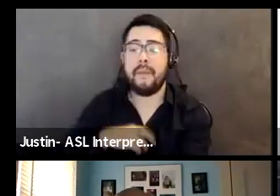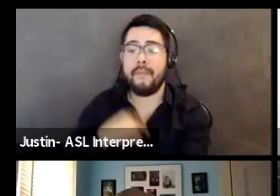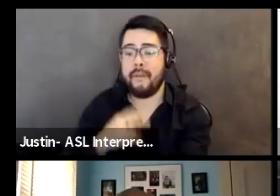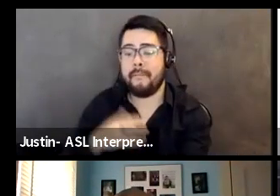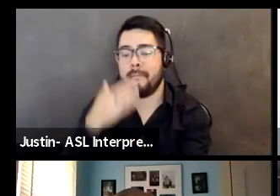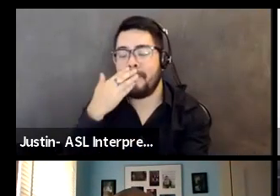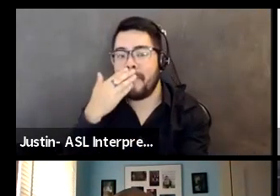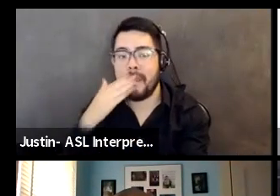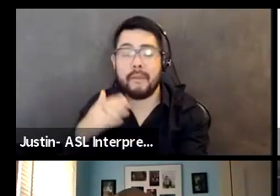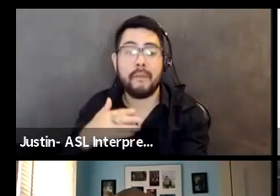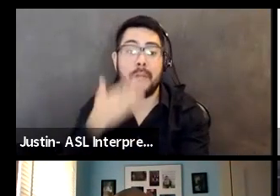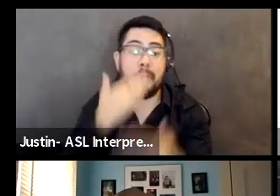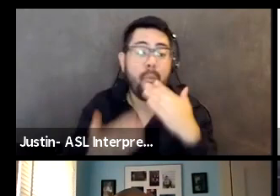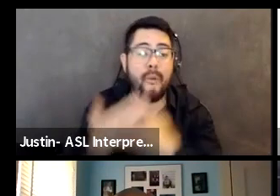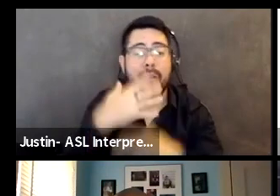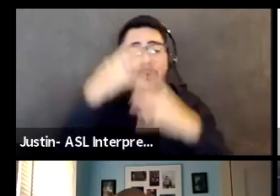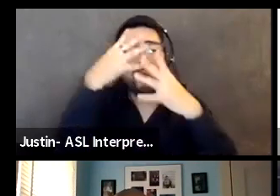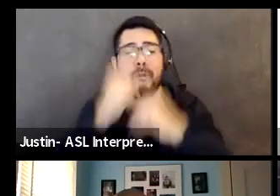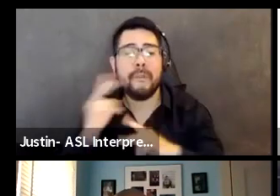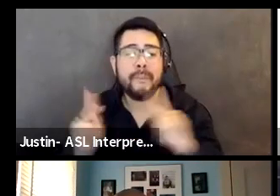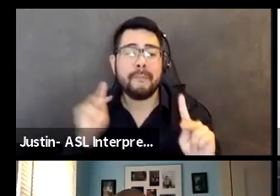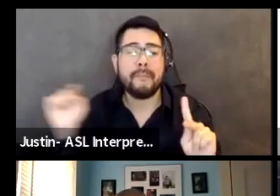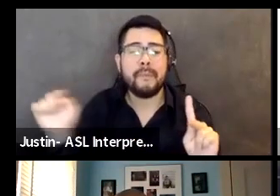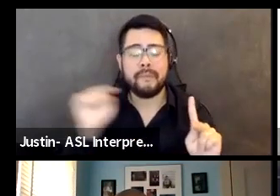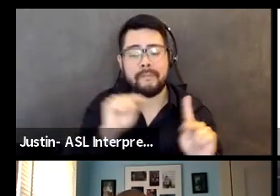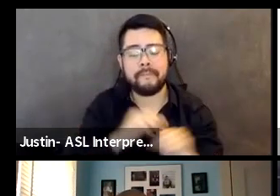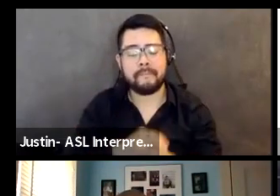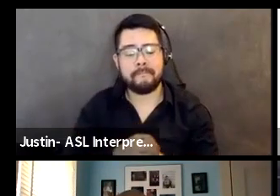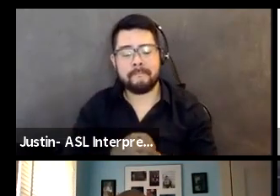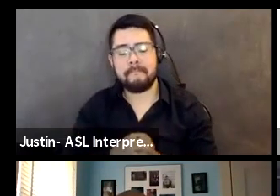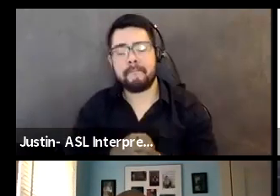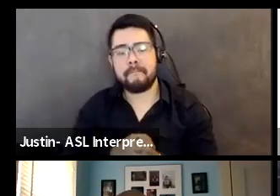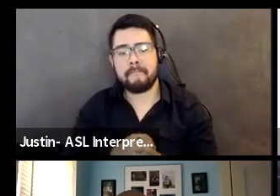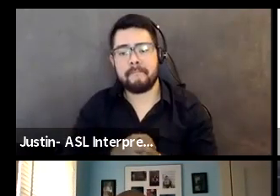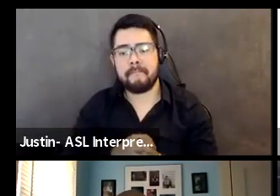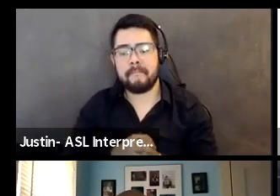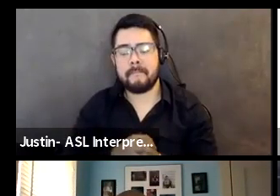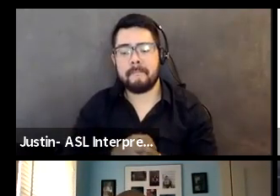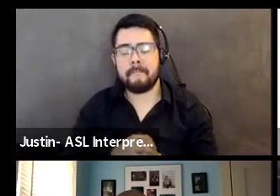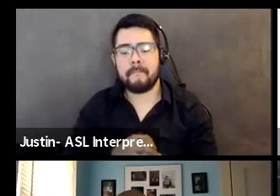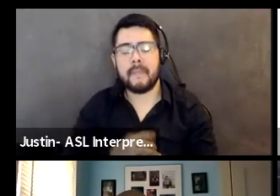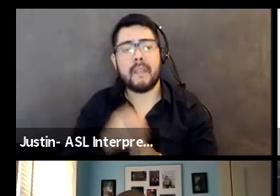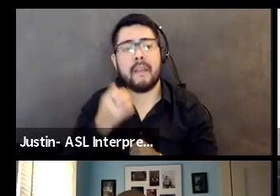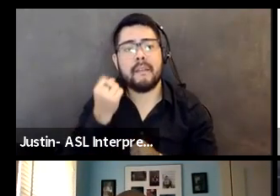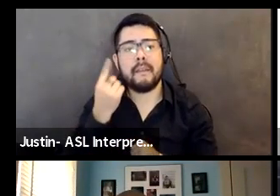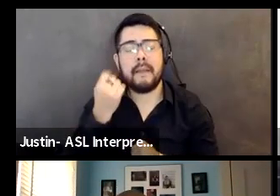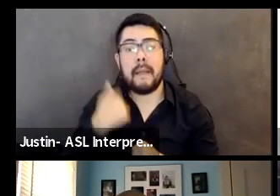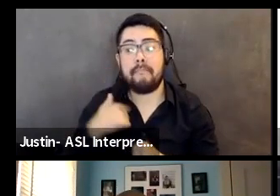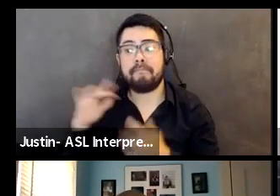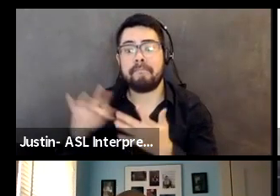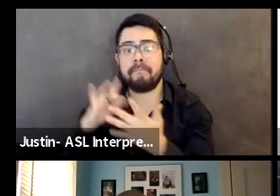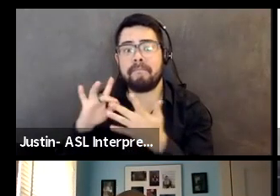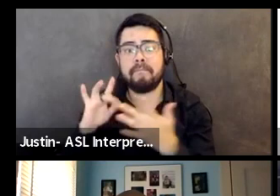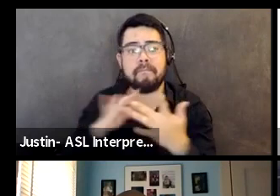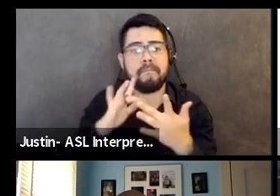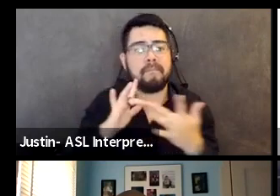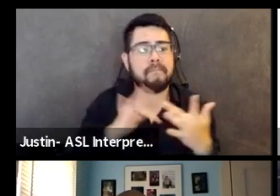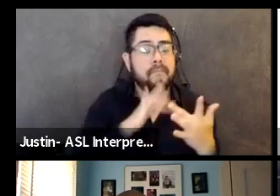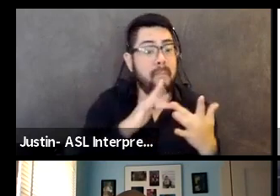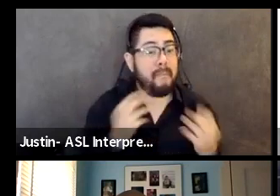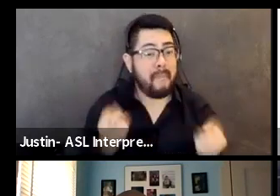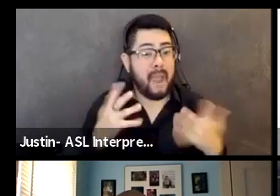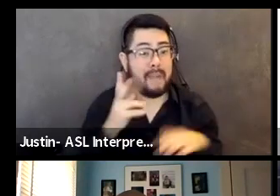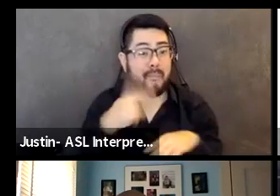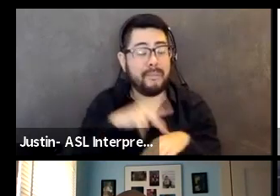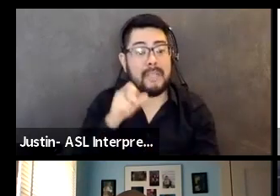morning beautiful people um i contacted several principals yesterday and asked them